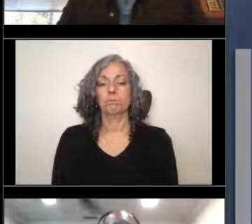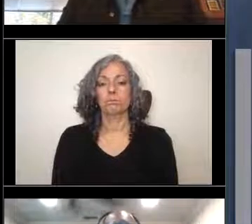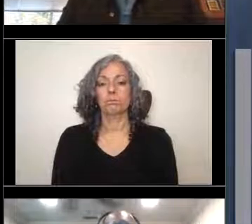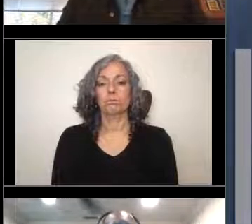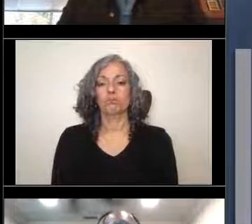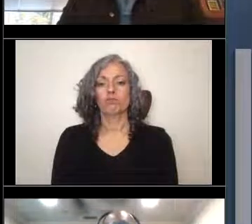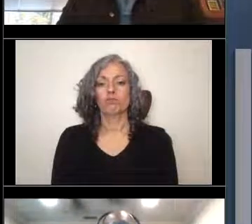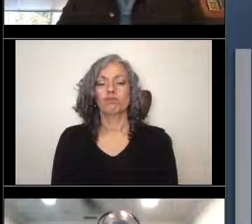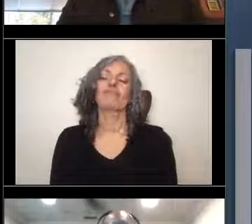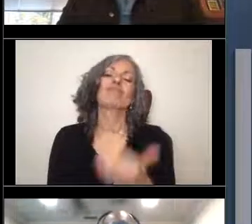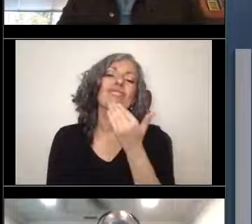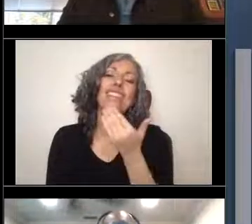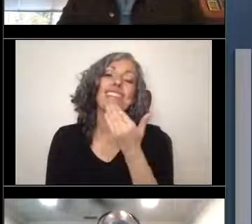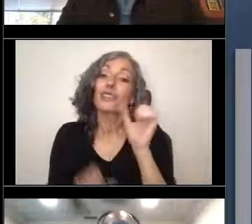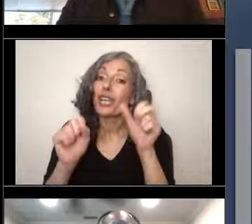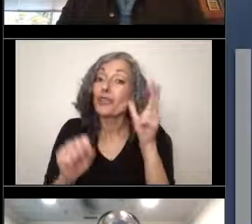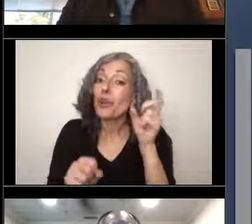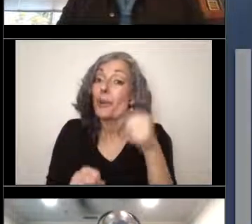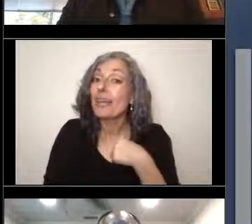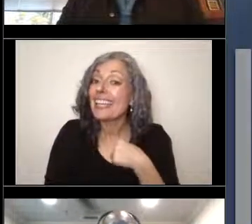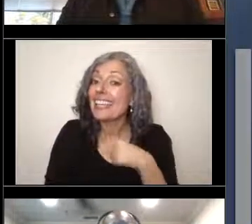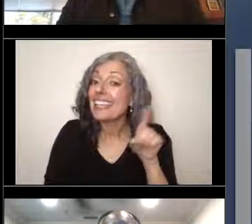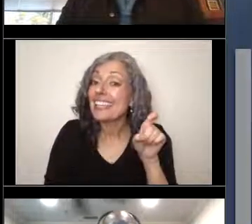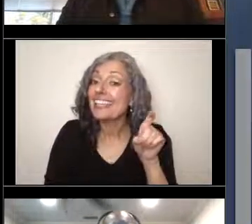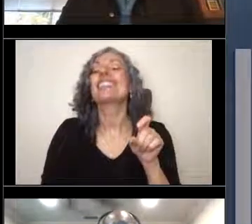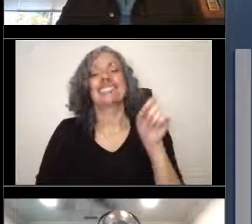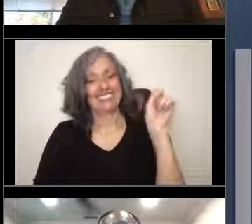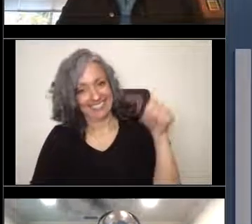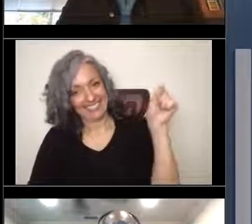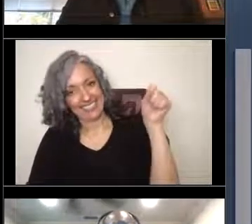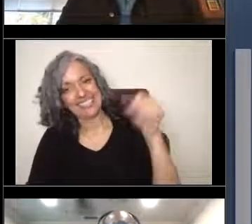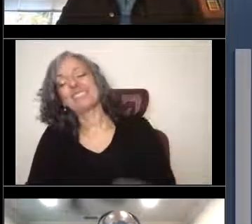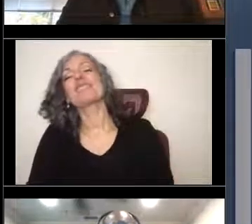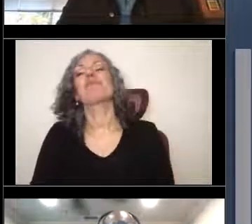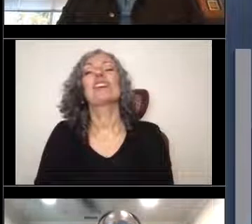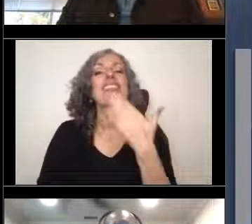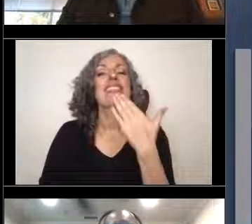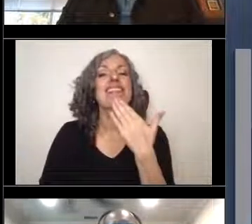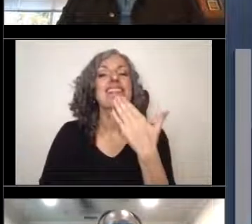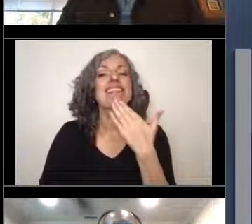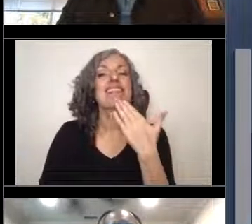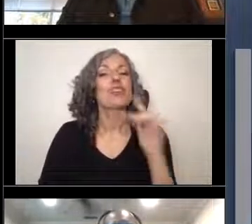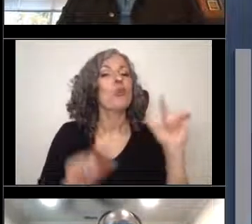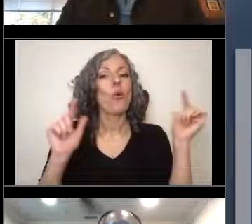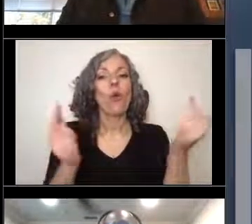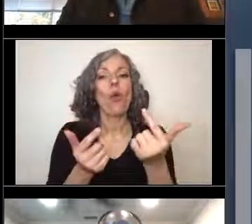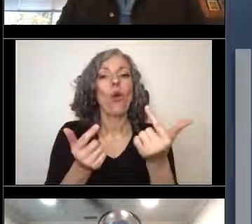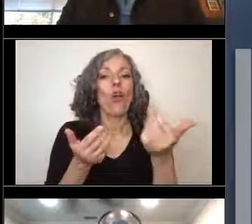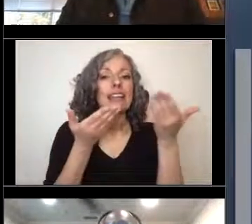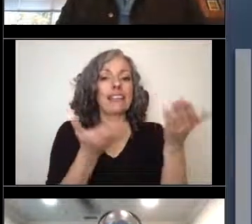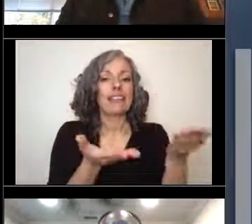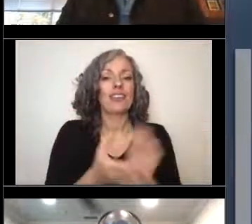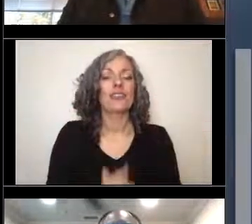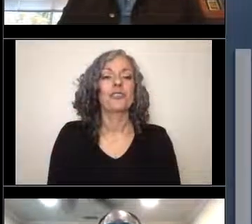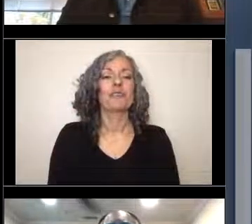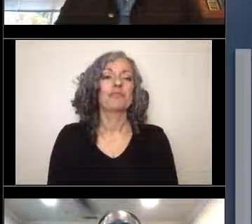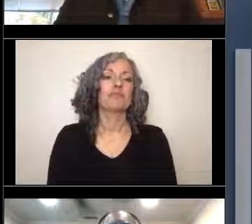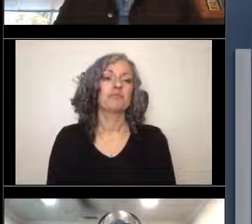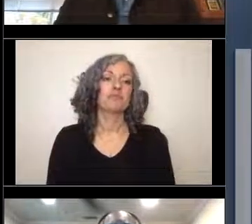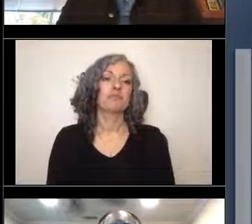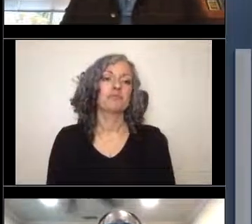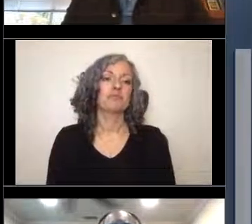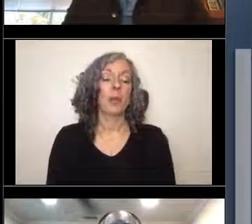Thank you. Can you hear me? Yes. All right. Thank you, Chair Eager, Commissioners, and Executive Director Weiss. My name